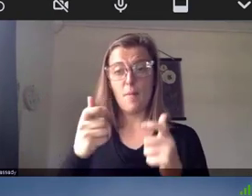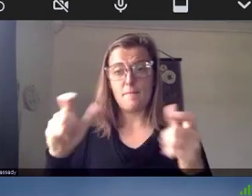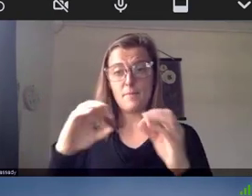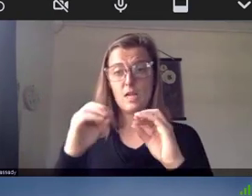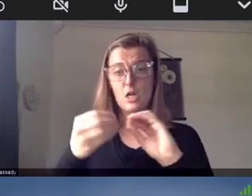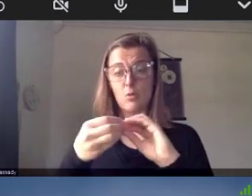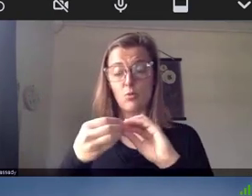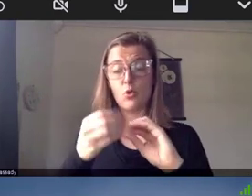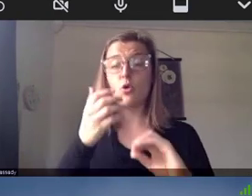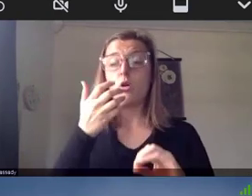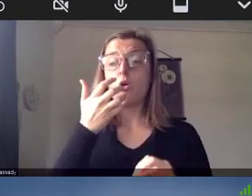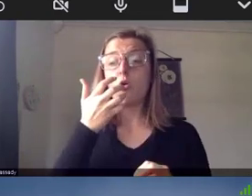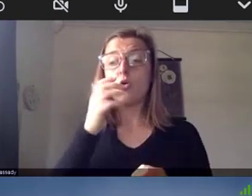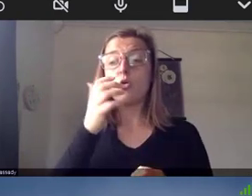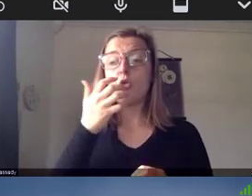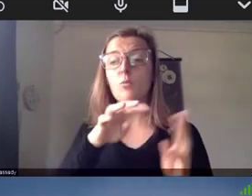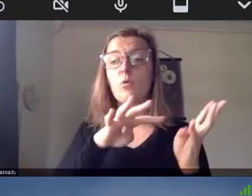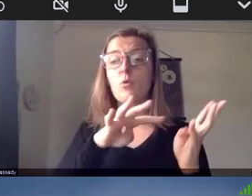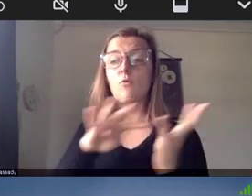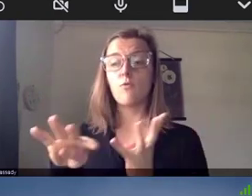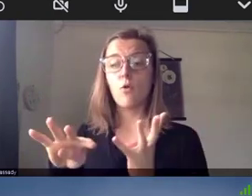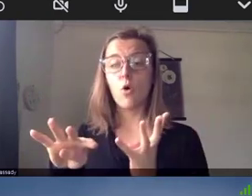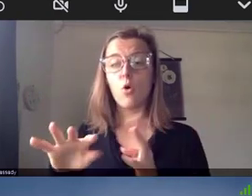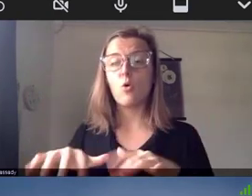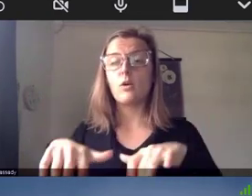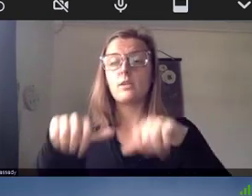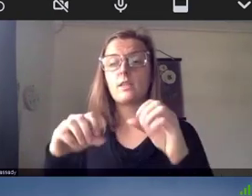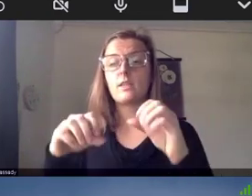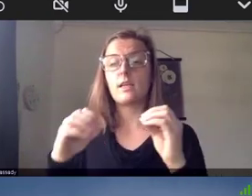time or a longer length to develop than the hydrodynamic flow.